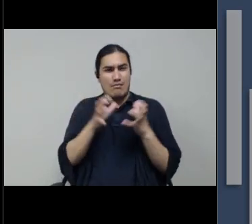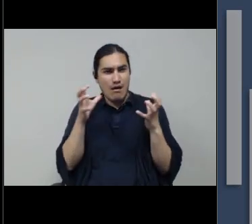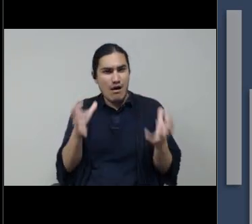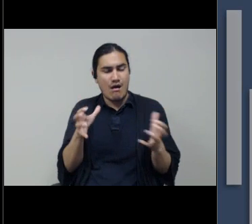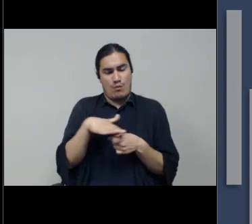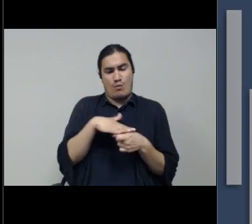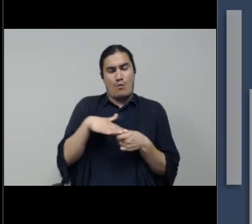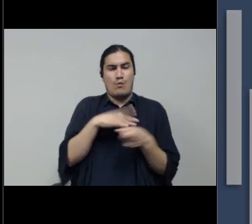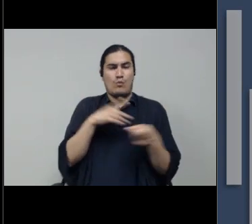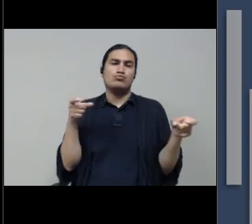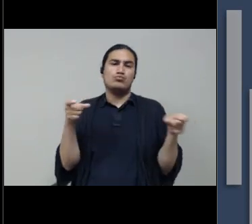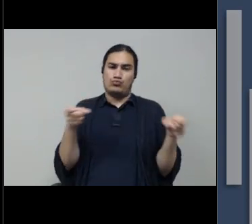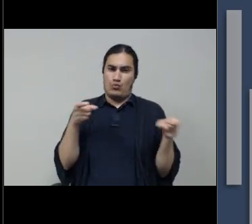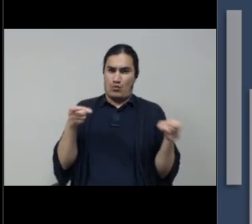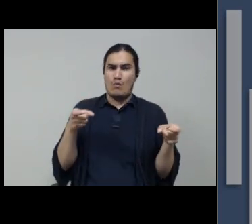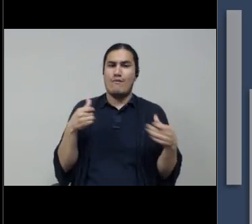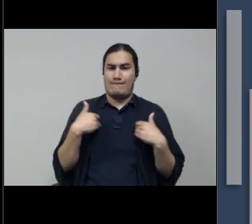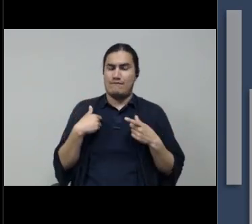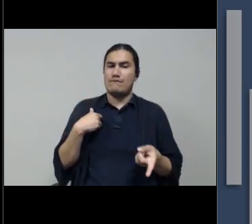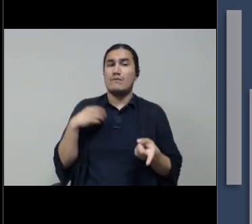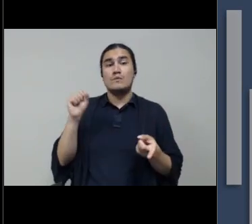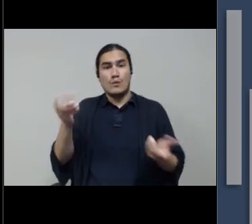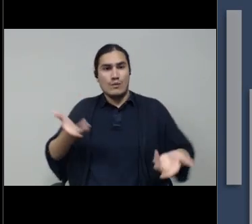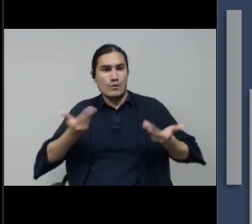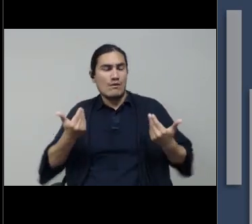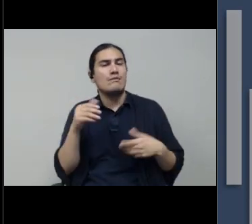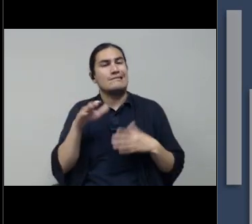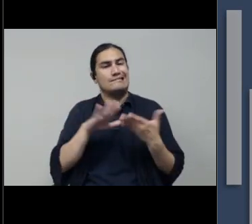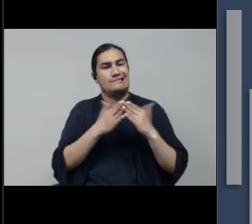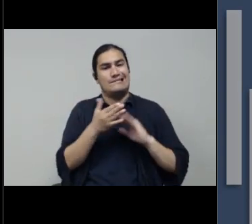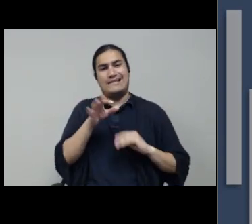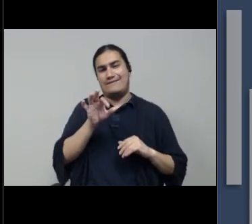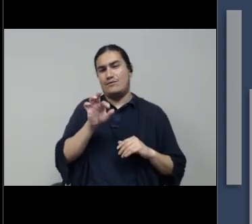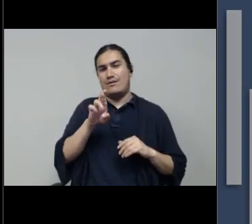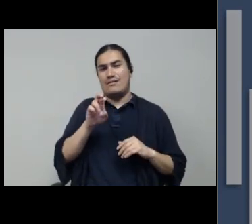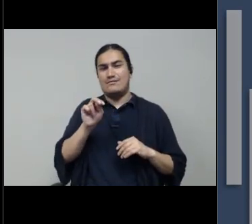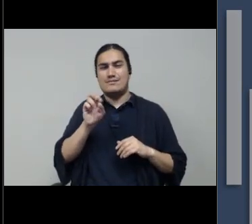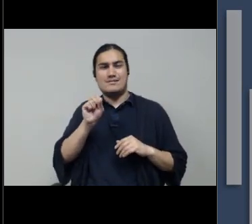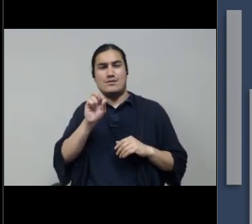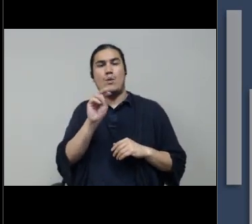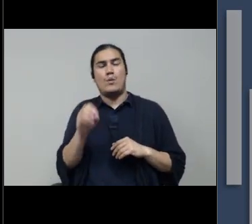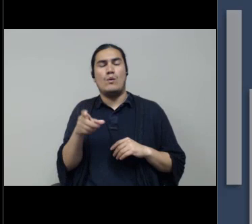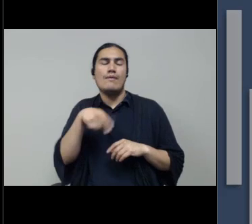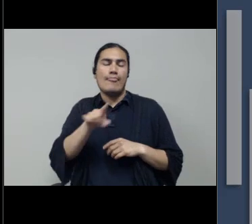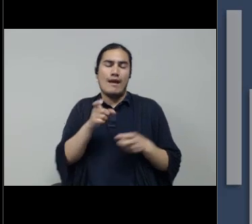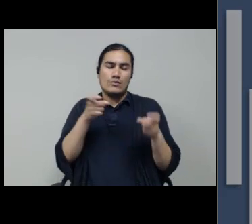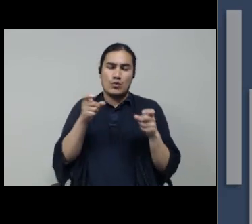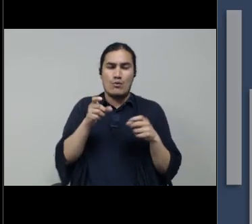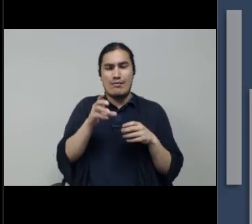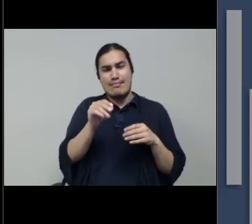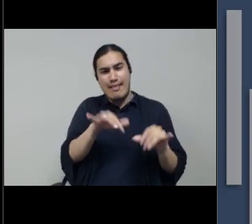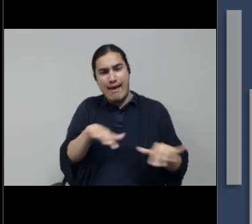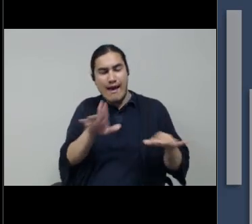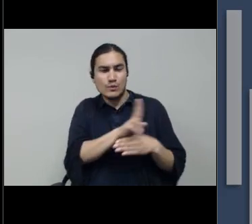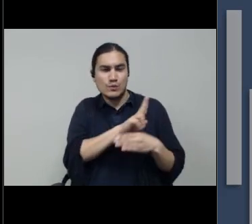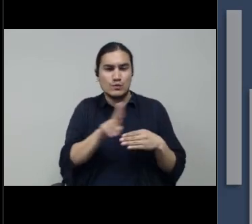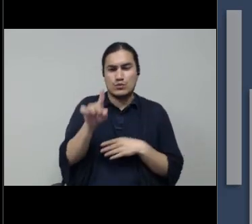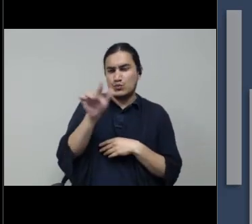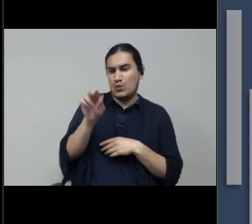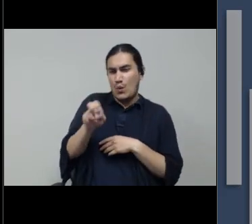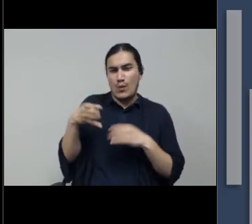local control. And so here we are in the city of Fresno, they control land use and zoning. And so what I